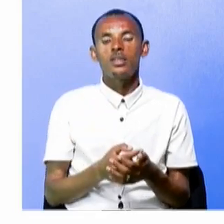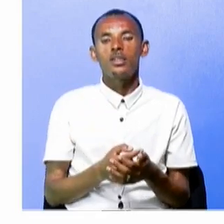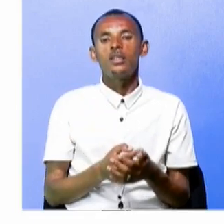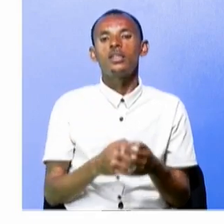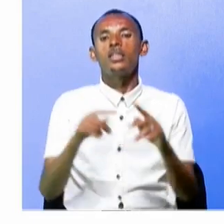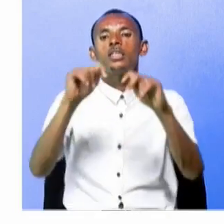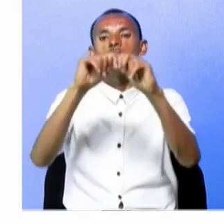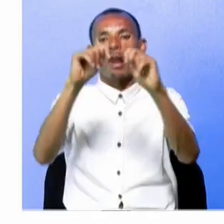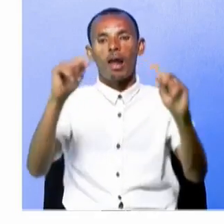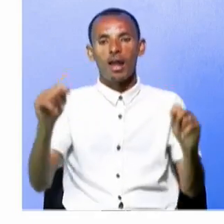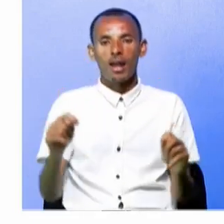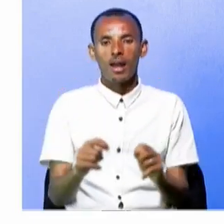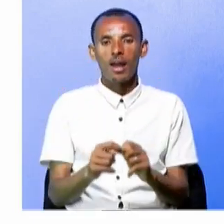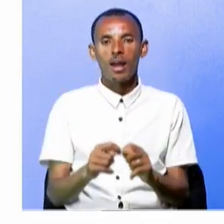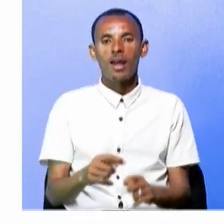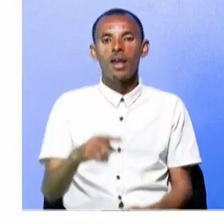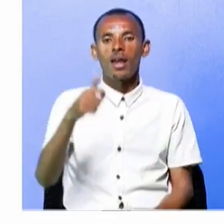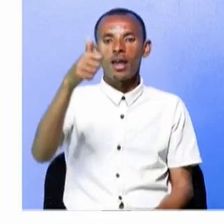triangle